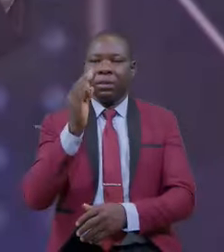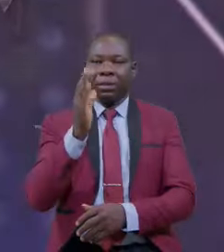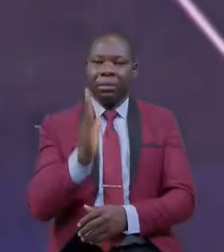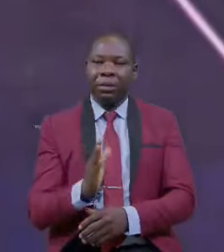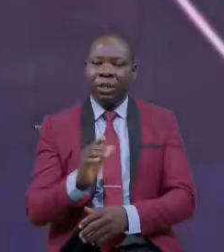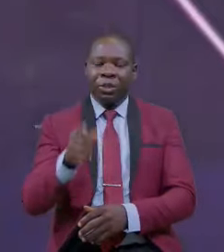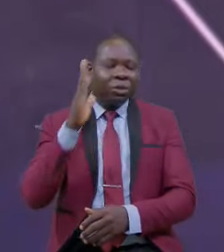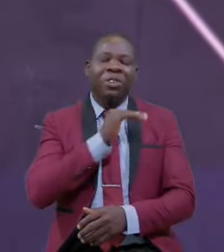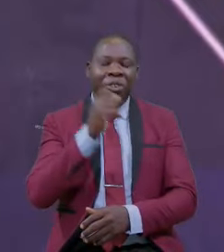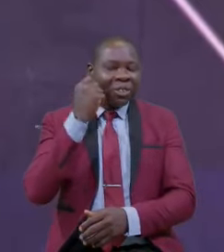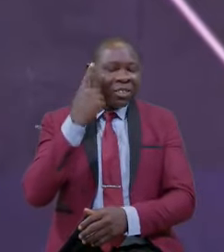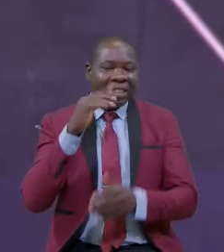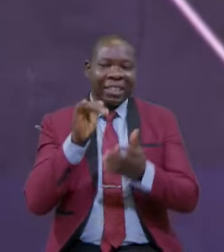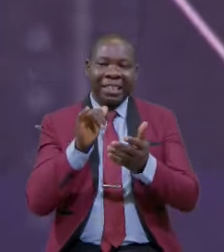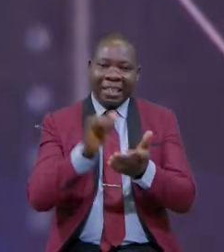inside my blood.